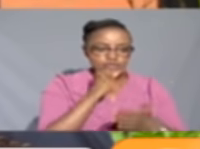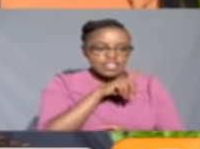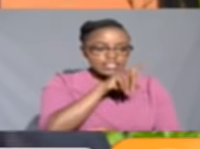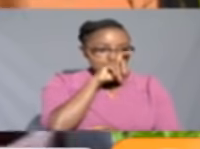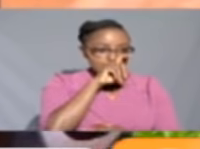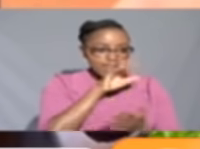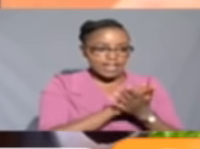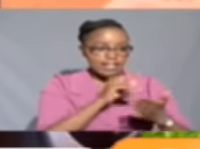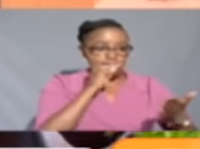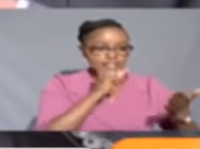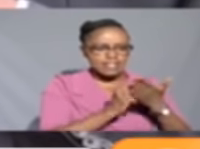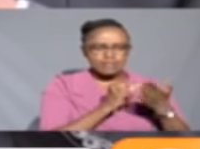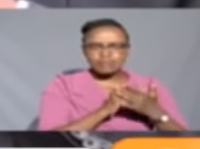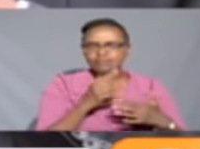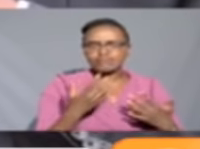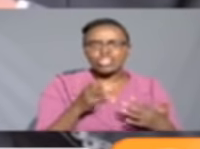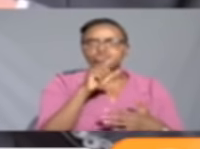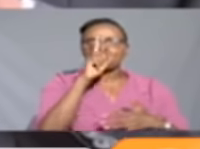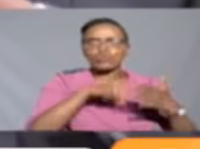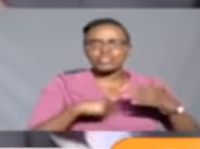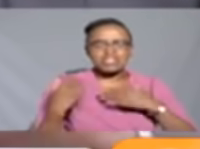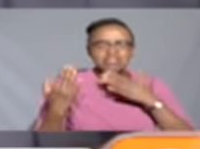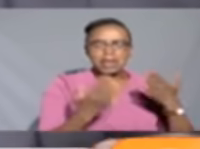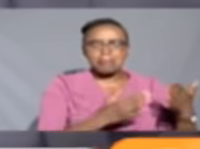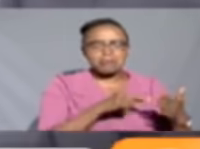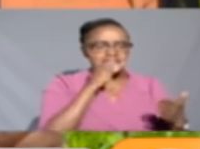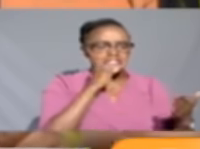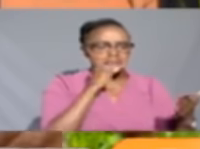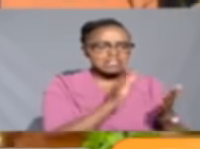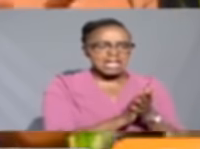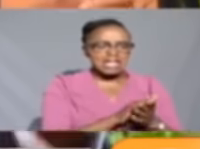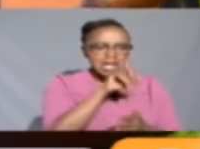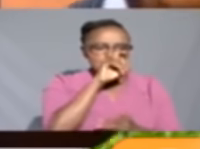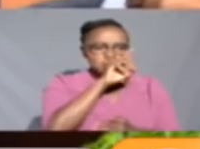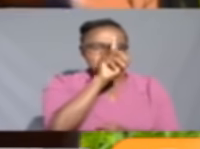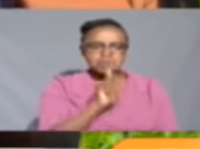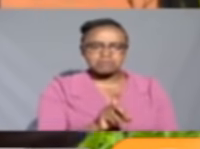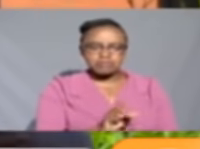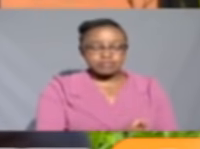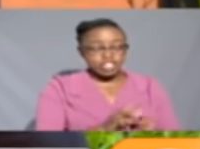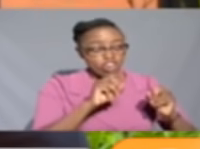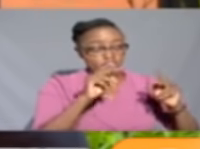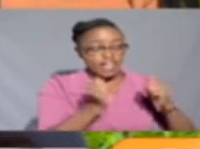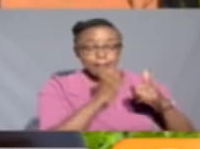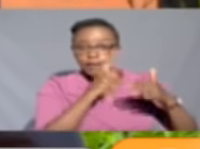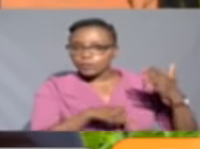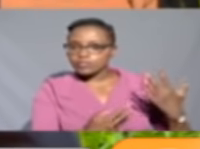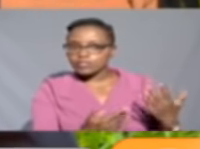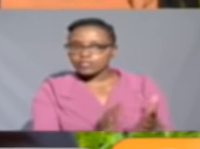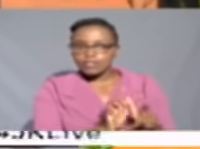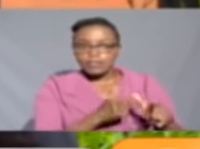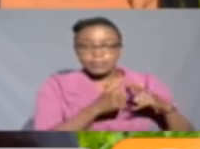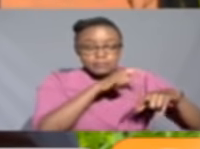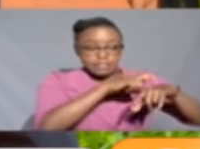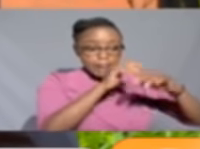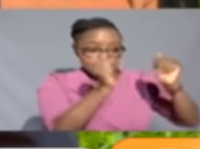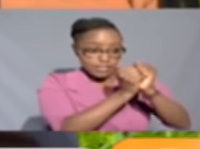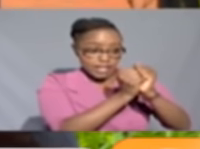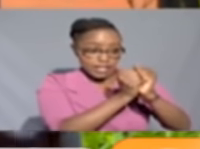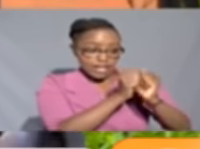chicken and chips. So what if they brought chicken and chips? So what happened then? So at 10 o'clock that night,